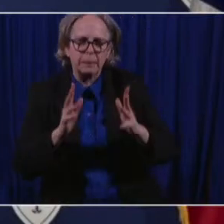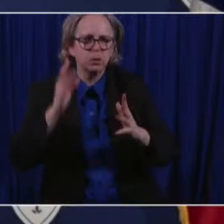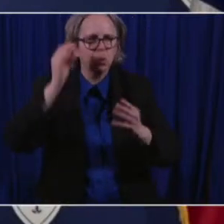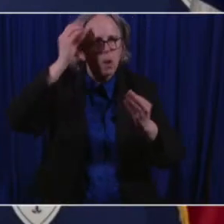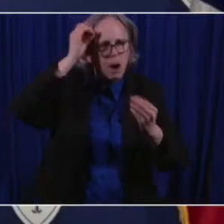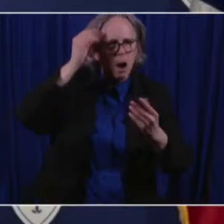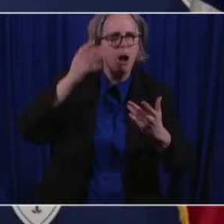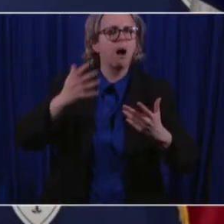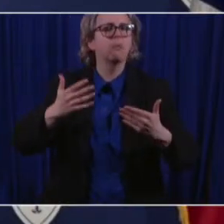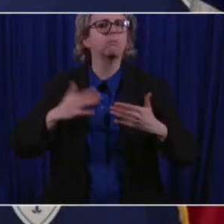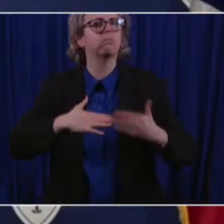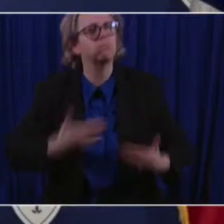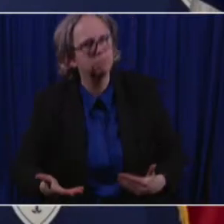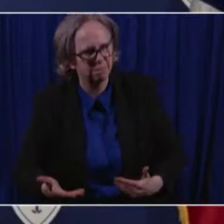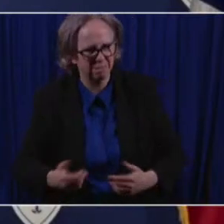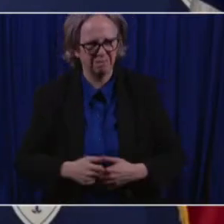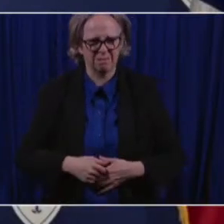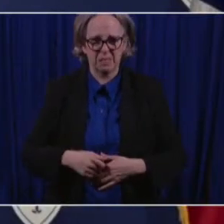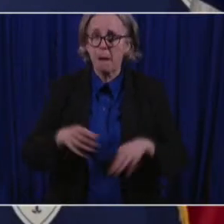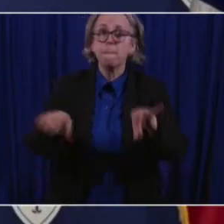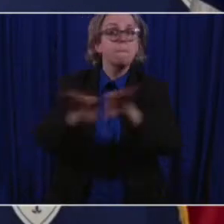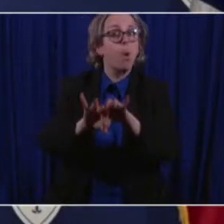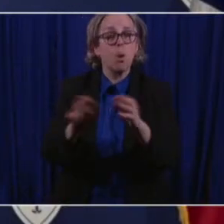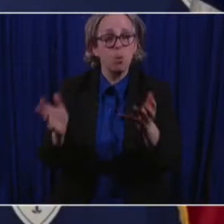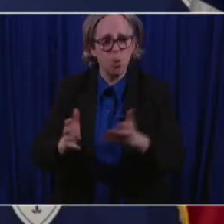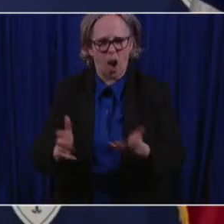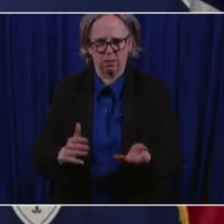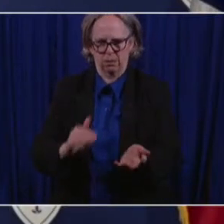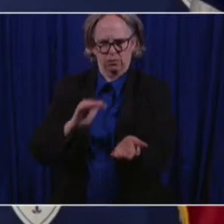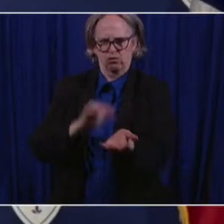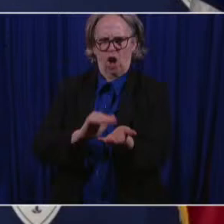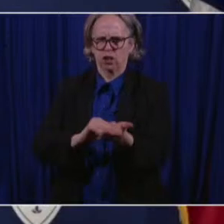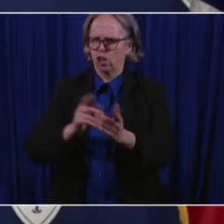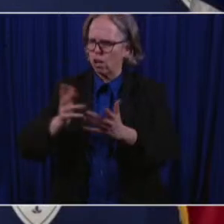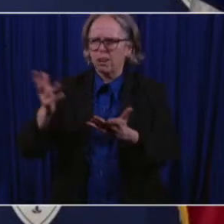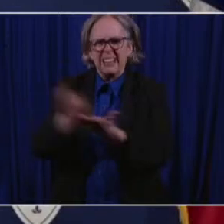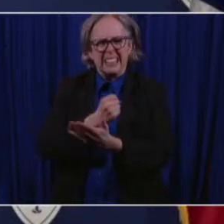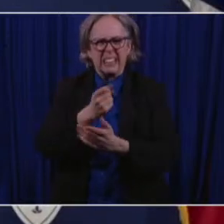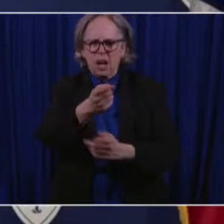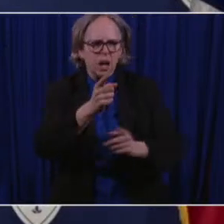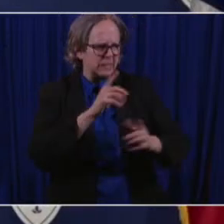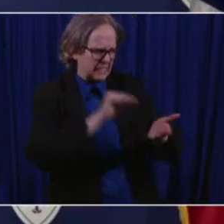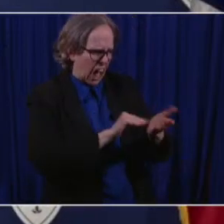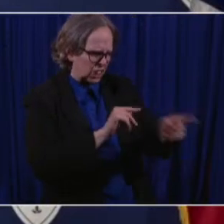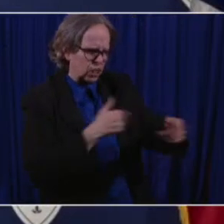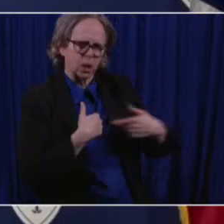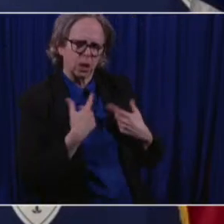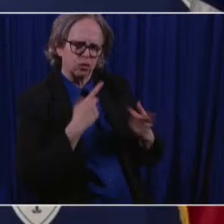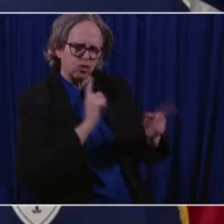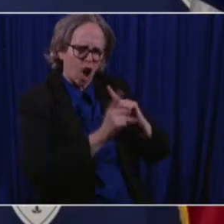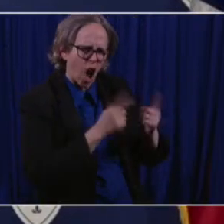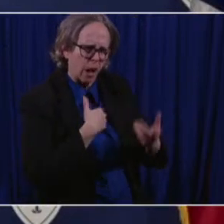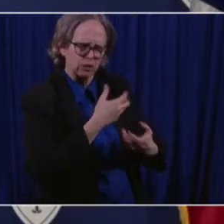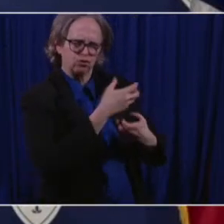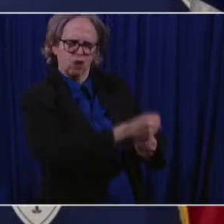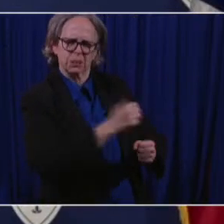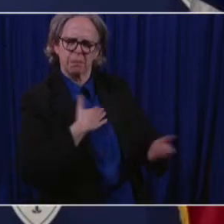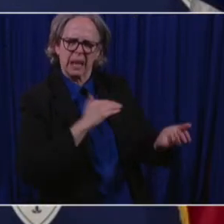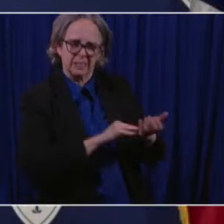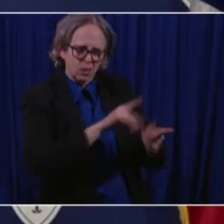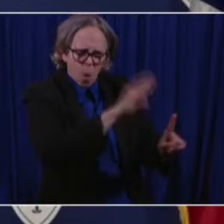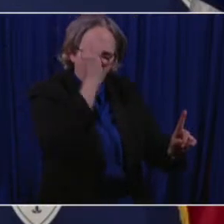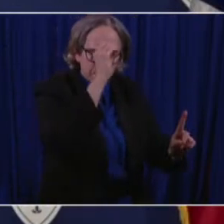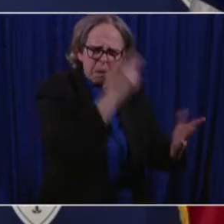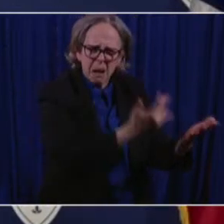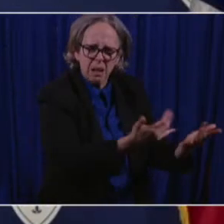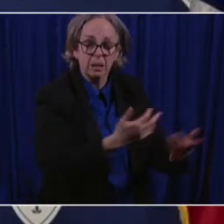their personal doctor. But we're also seeing people really influenced by their own family members and by their own friends. And